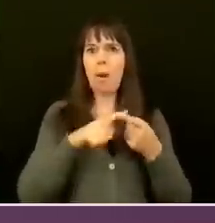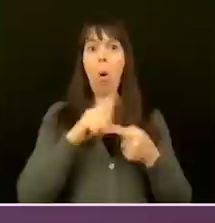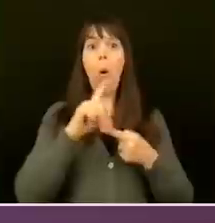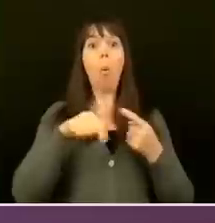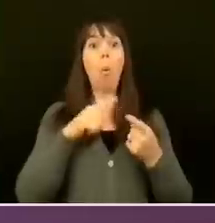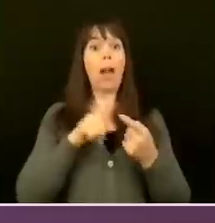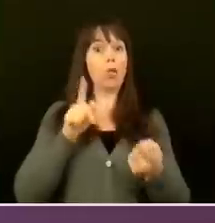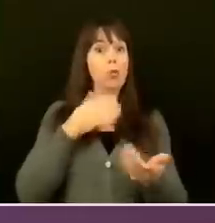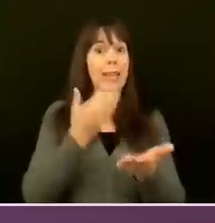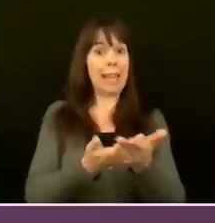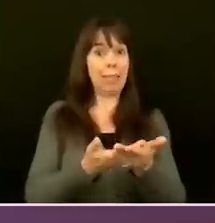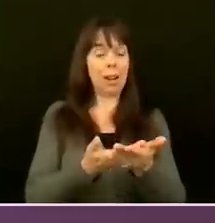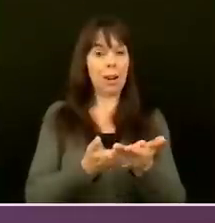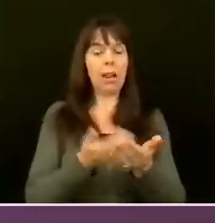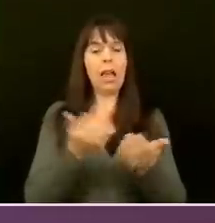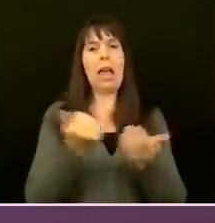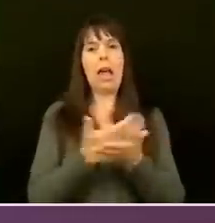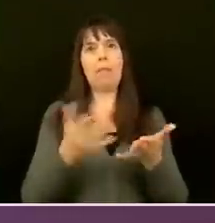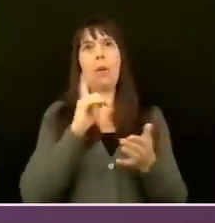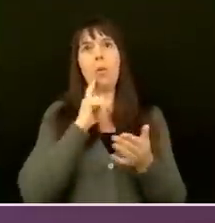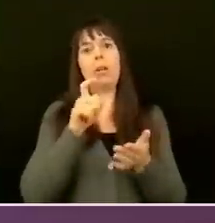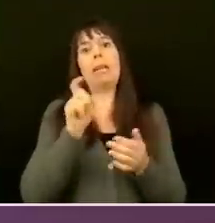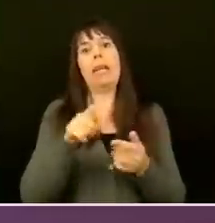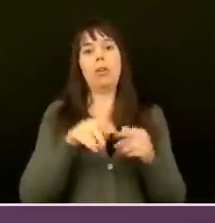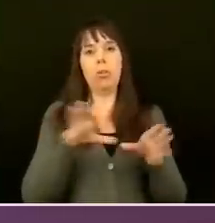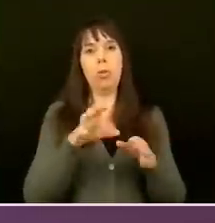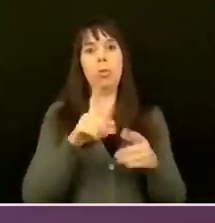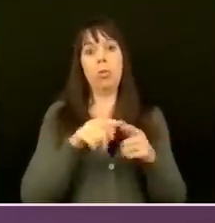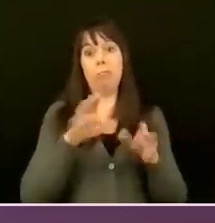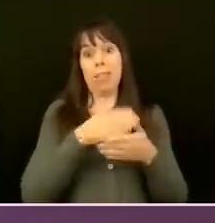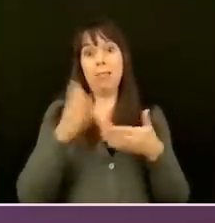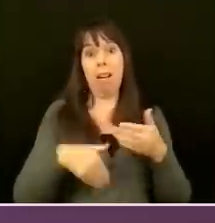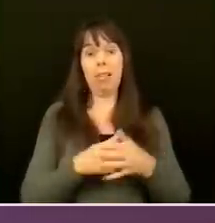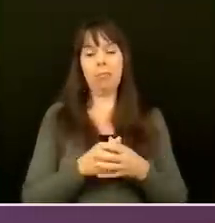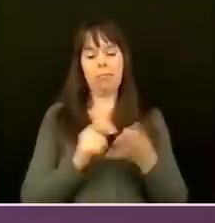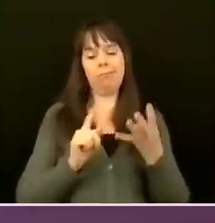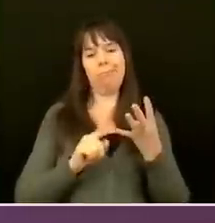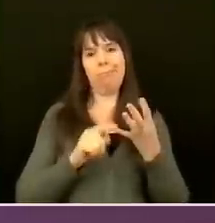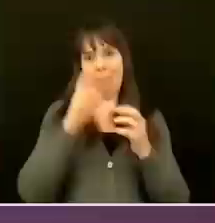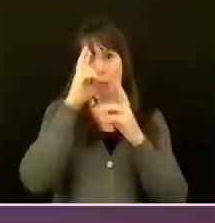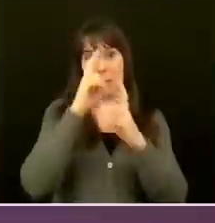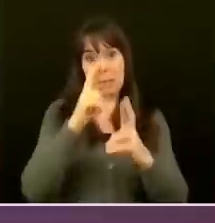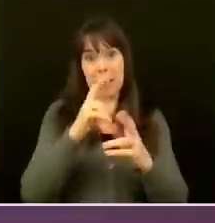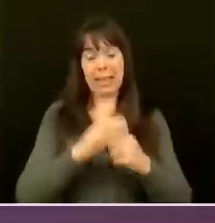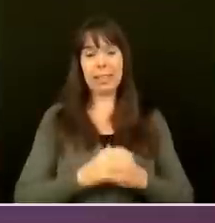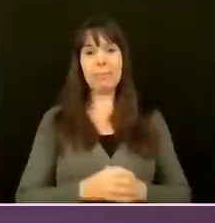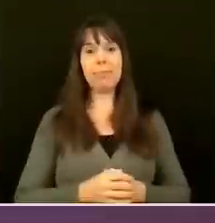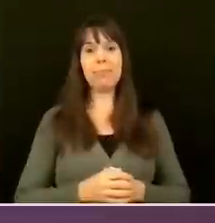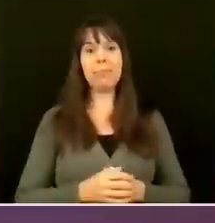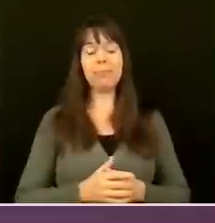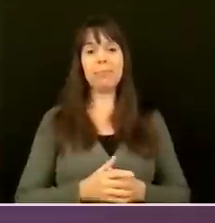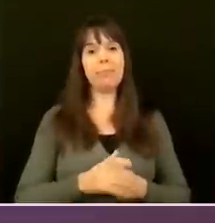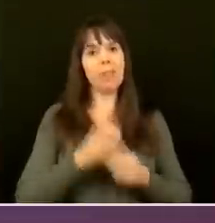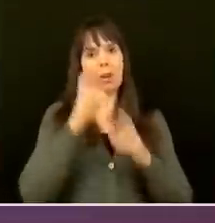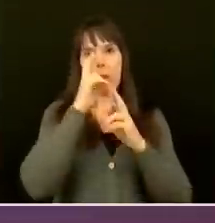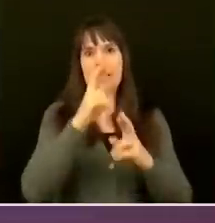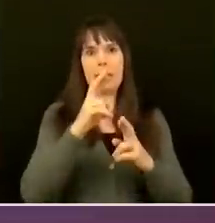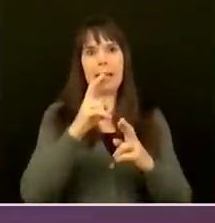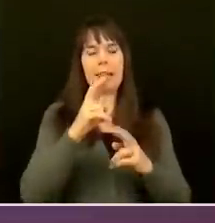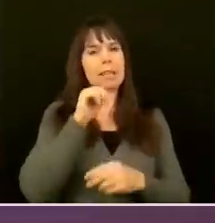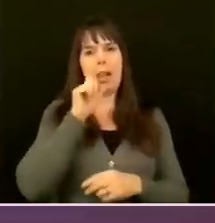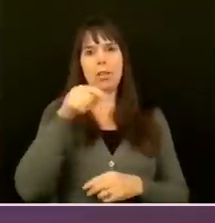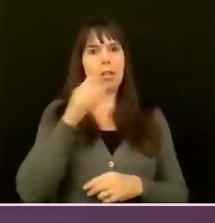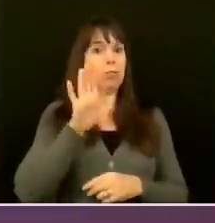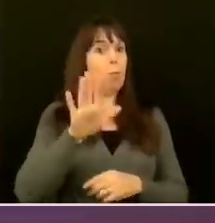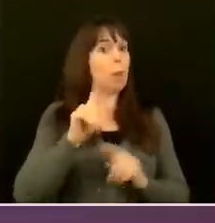there, everything that it's going to take to get done. And then respect. Respect. It's not just your